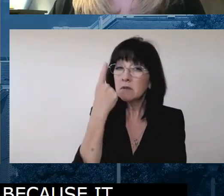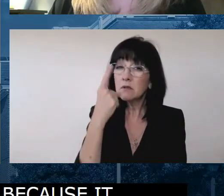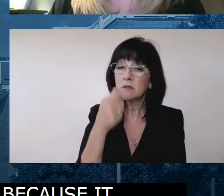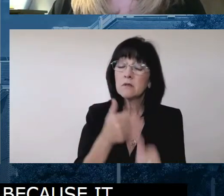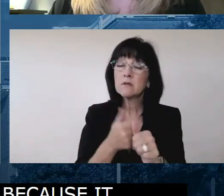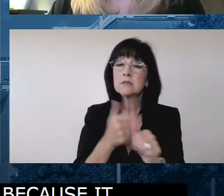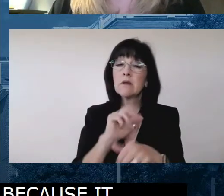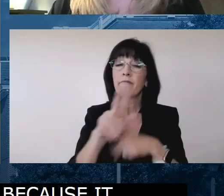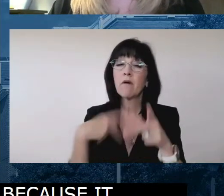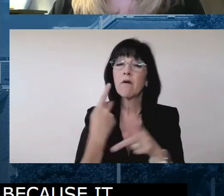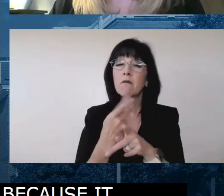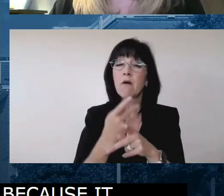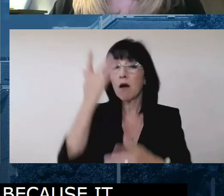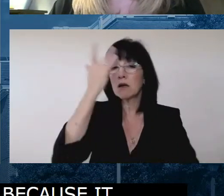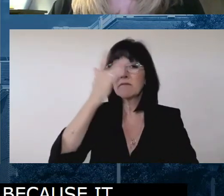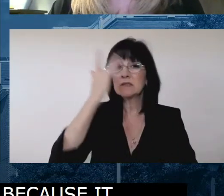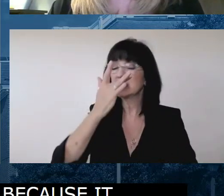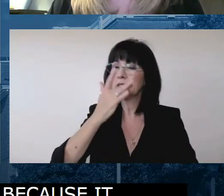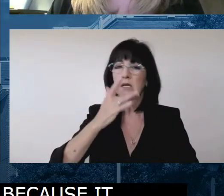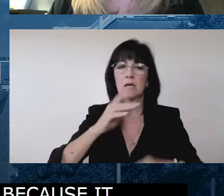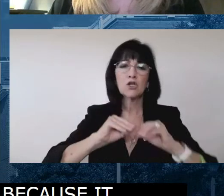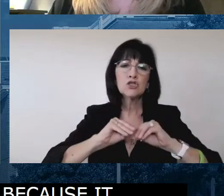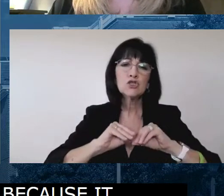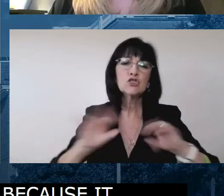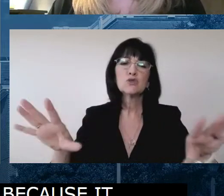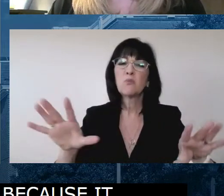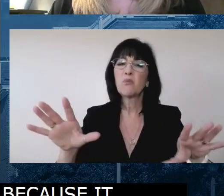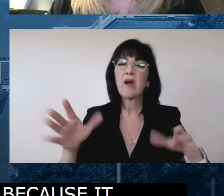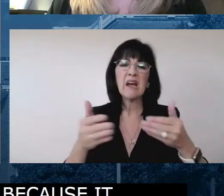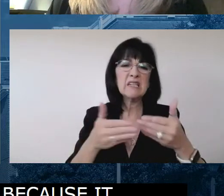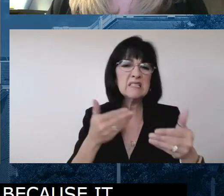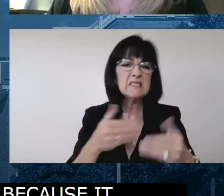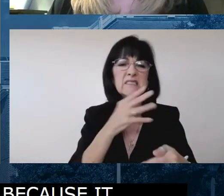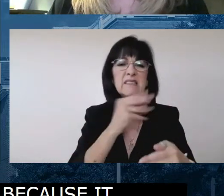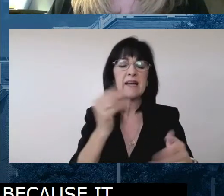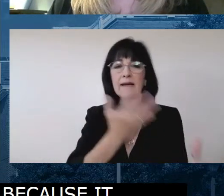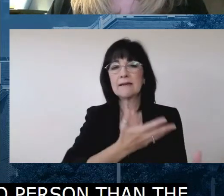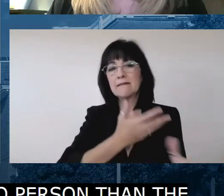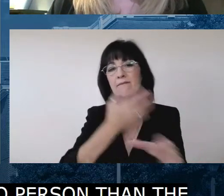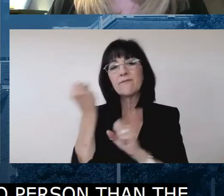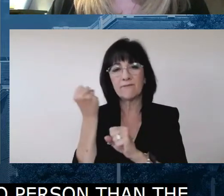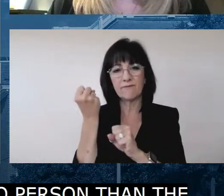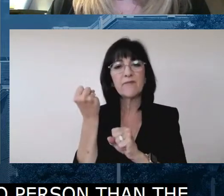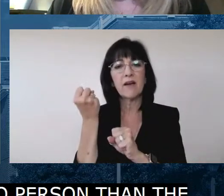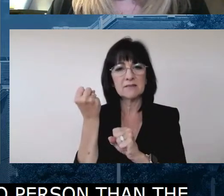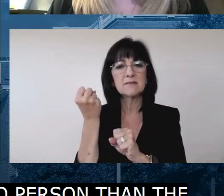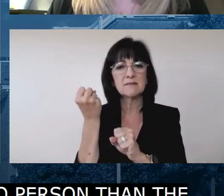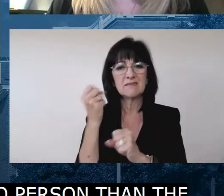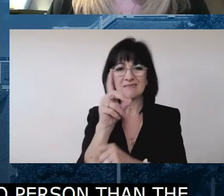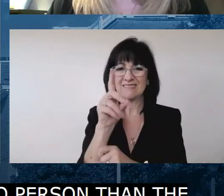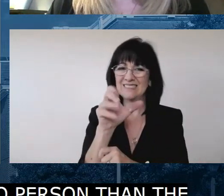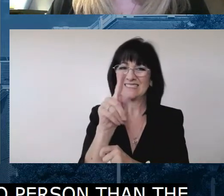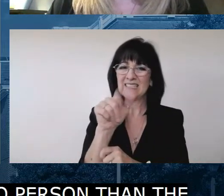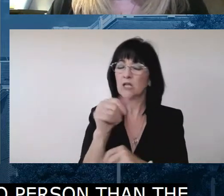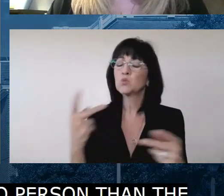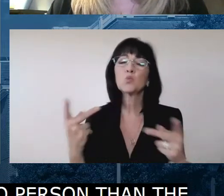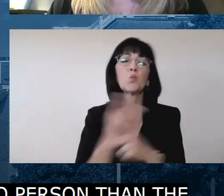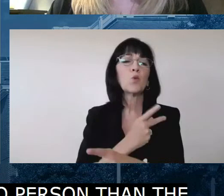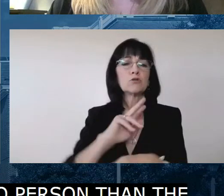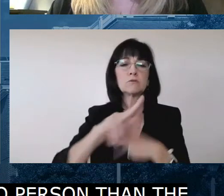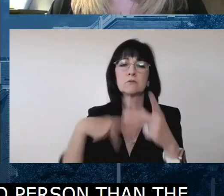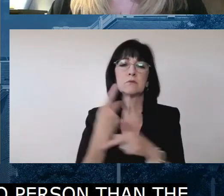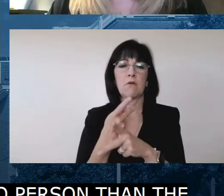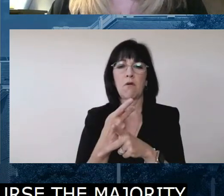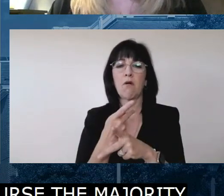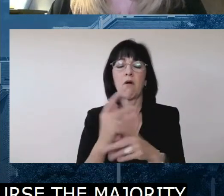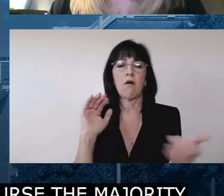than the wild type or the other variants. And of course, the majority of the spread is